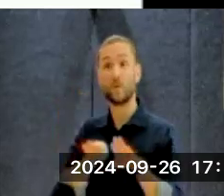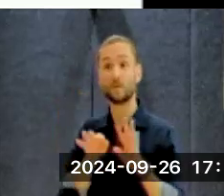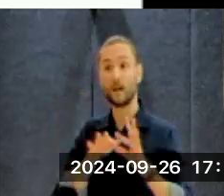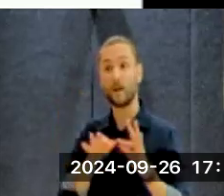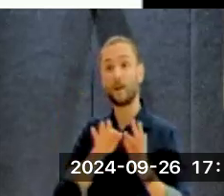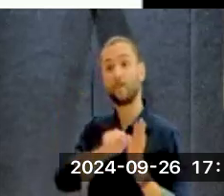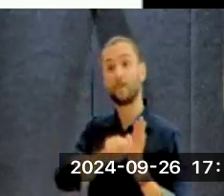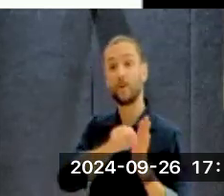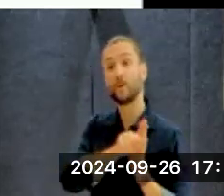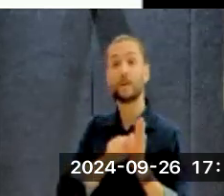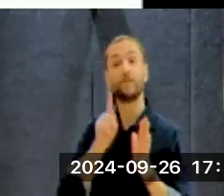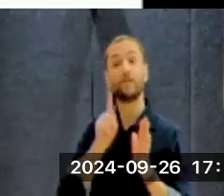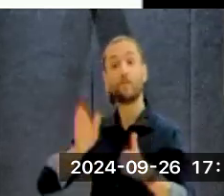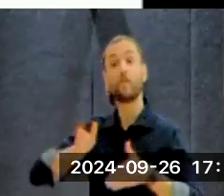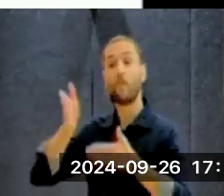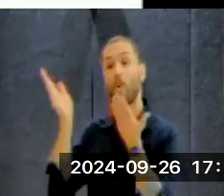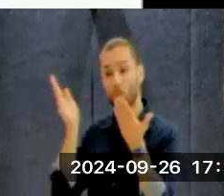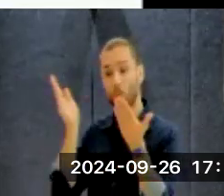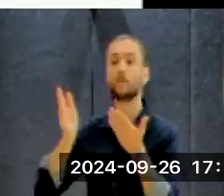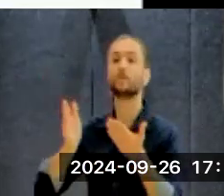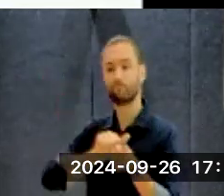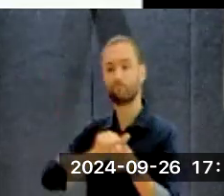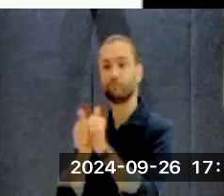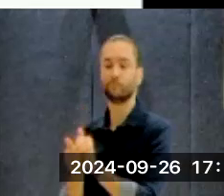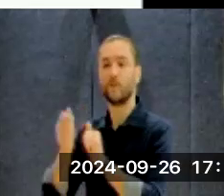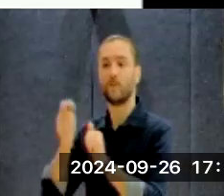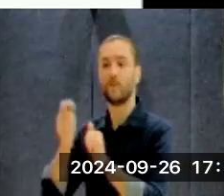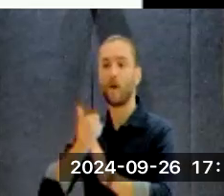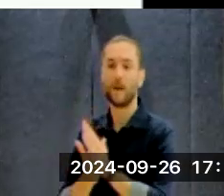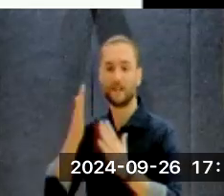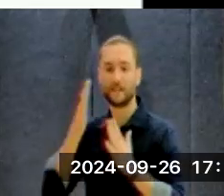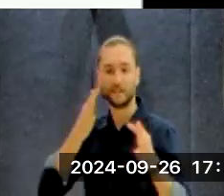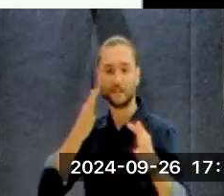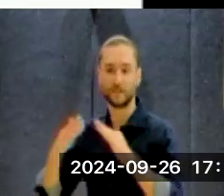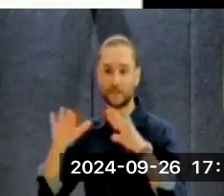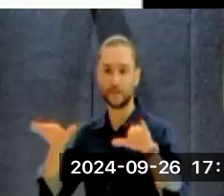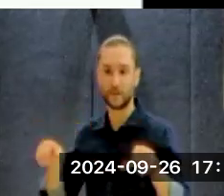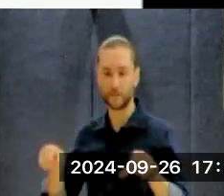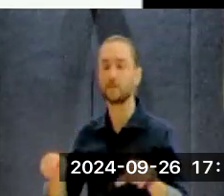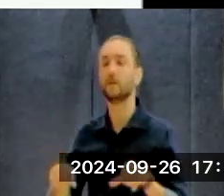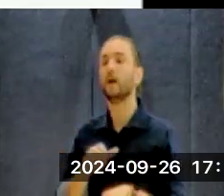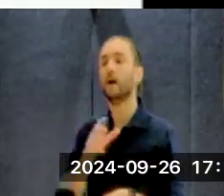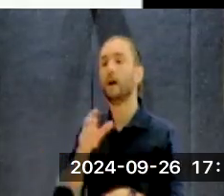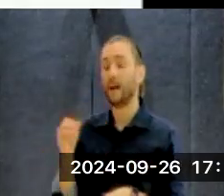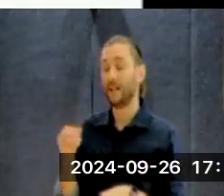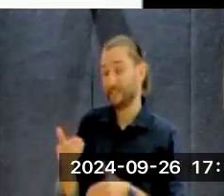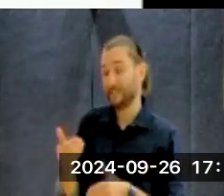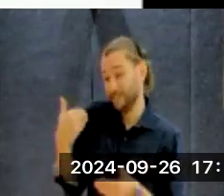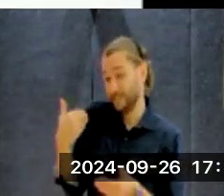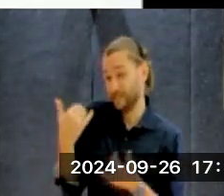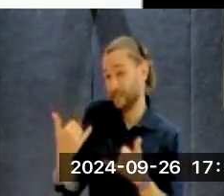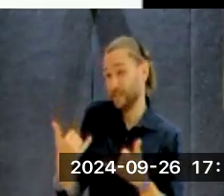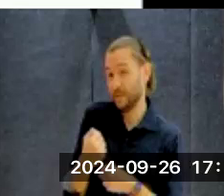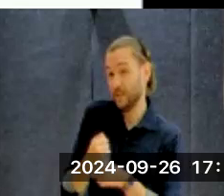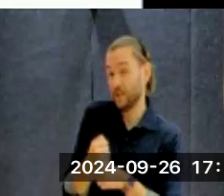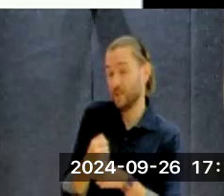proposed modifications to employment regulations regarding automated decision systems. And then earlier this year, actually